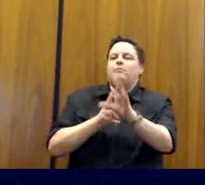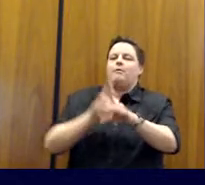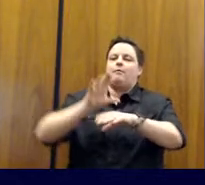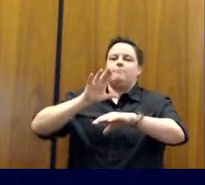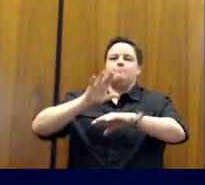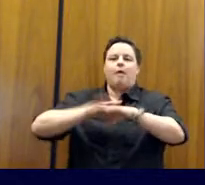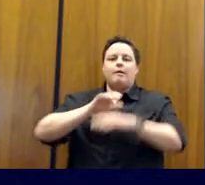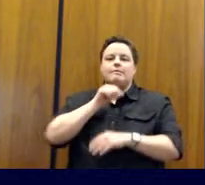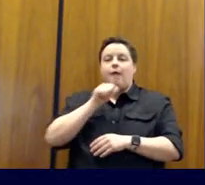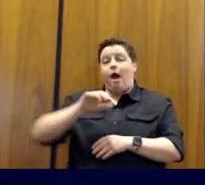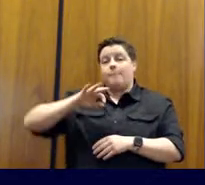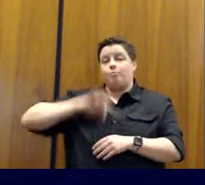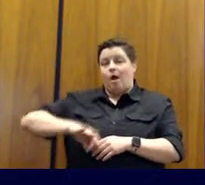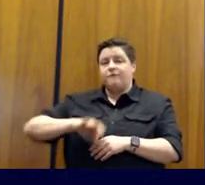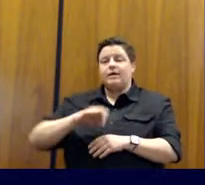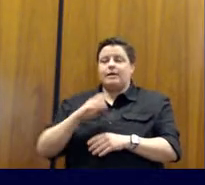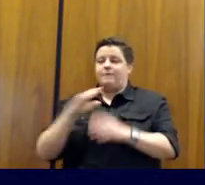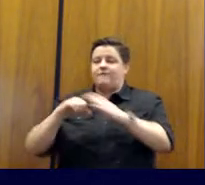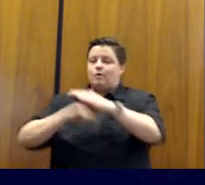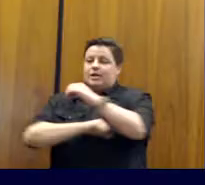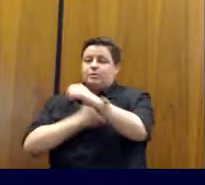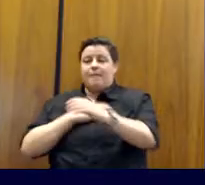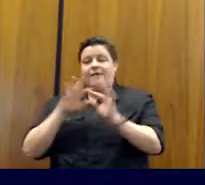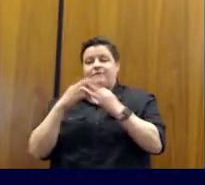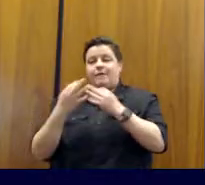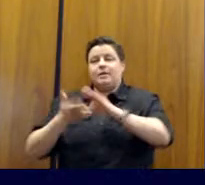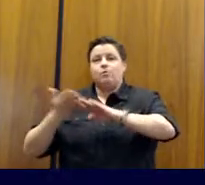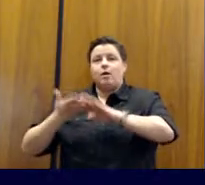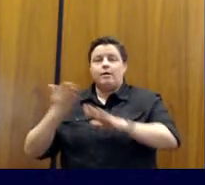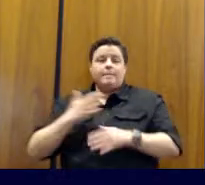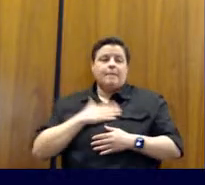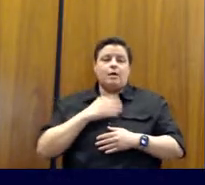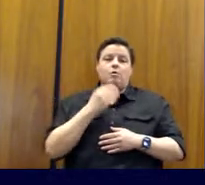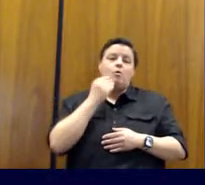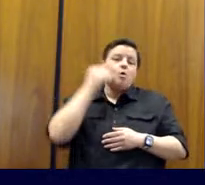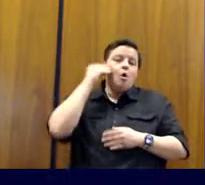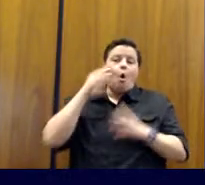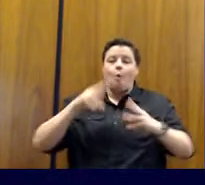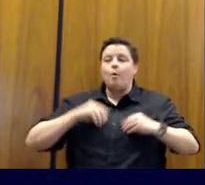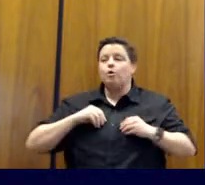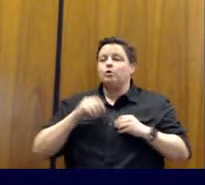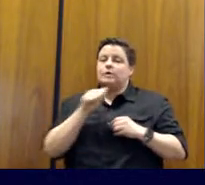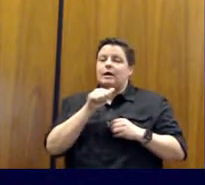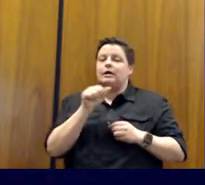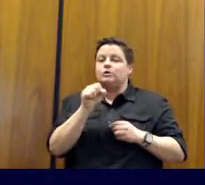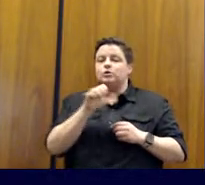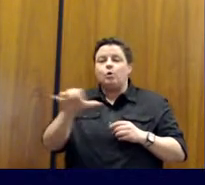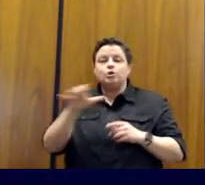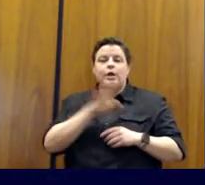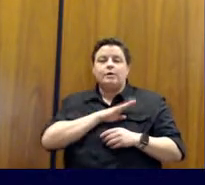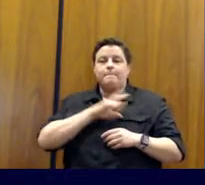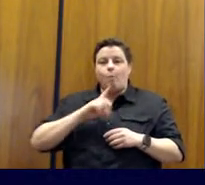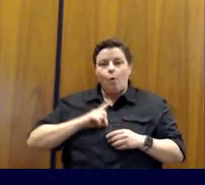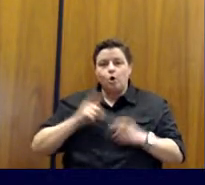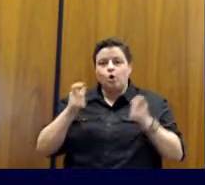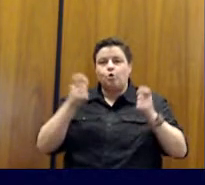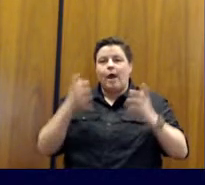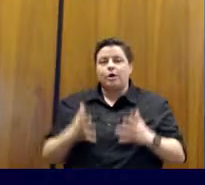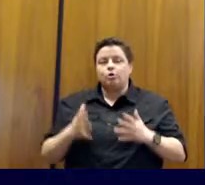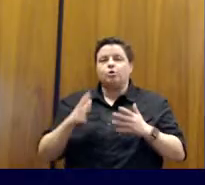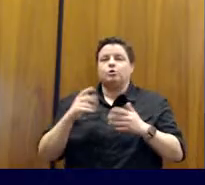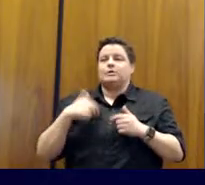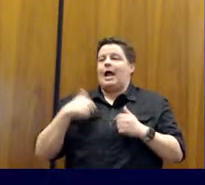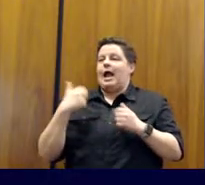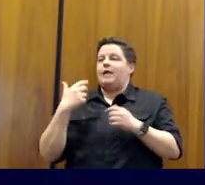foundation that my family runs. I serve on my homeowners association board as one of the board of directors. I've